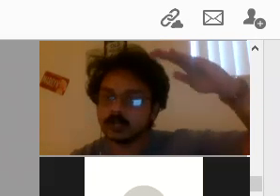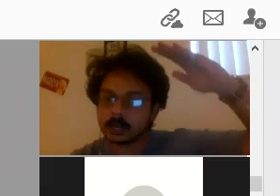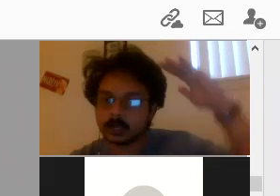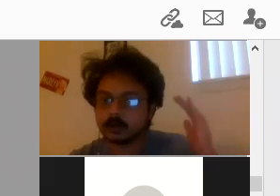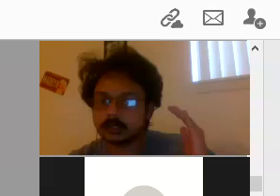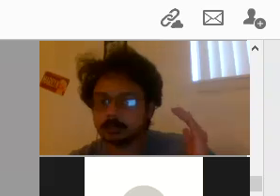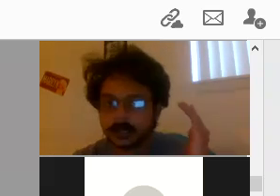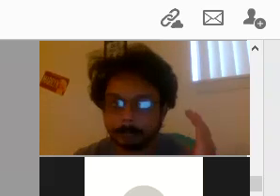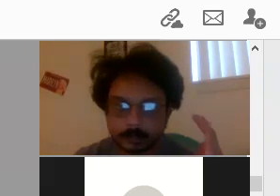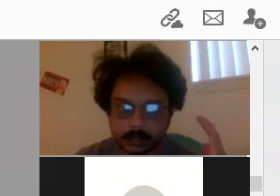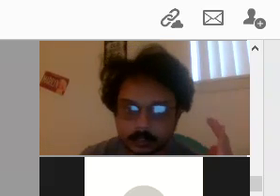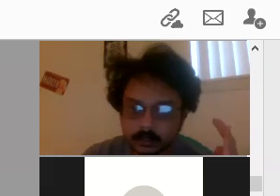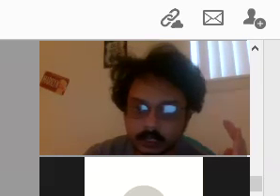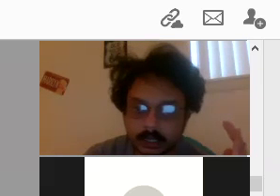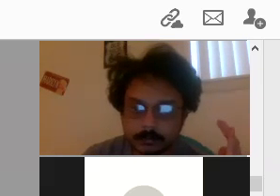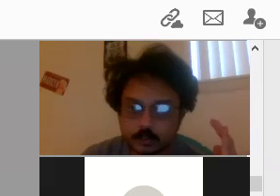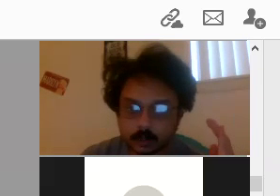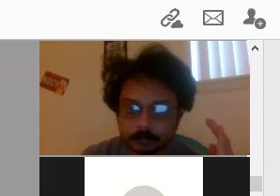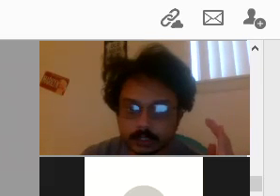that we are bounding our algorithm by.